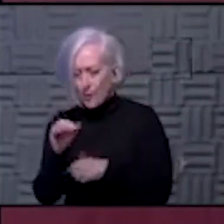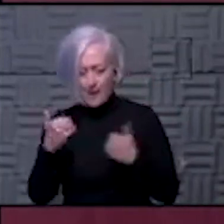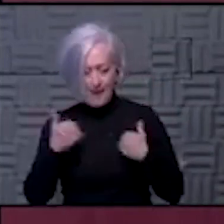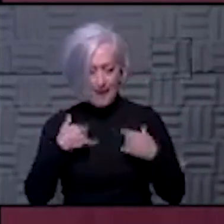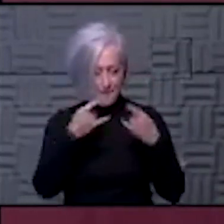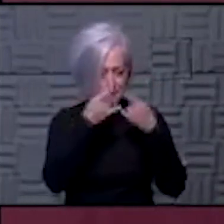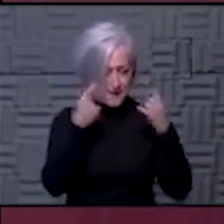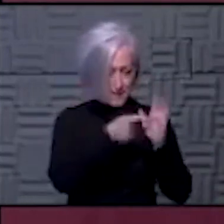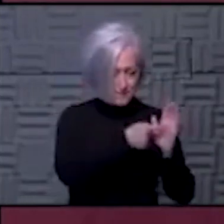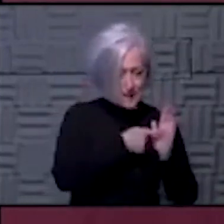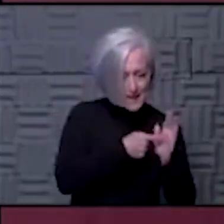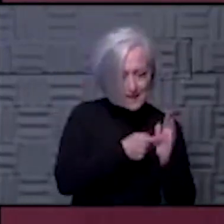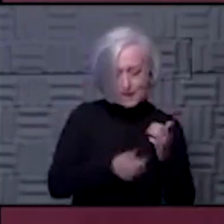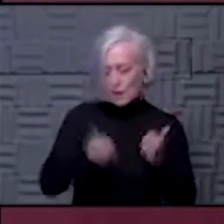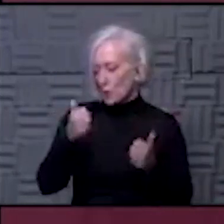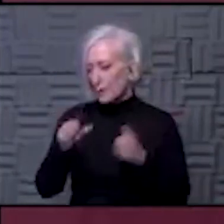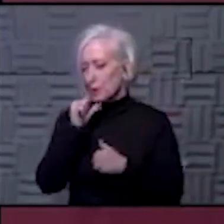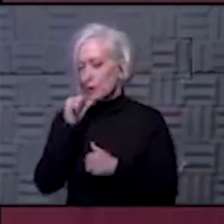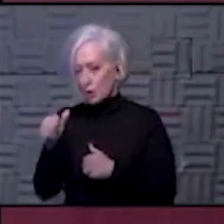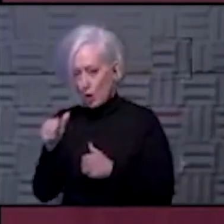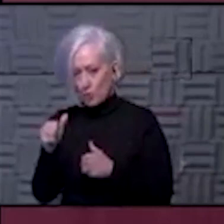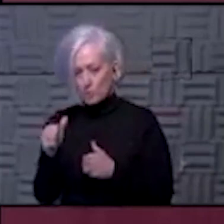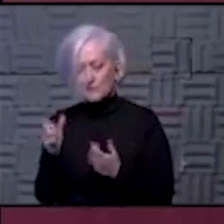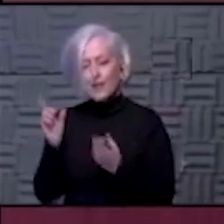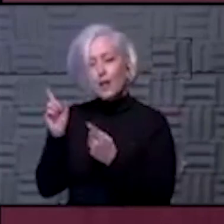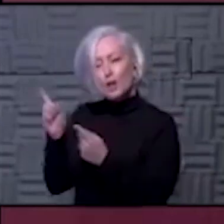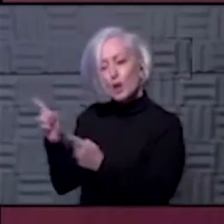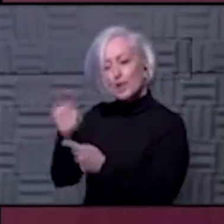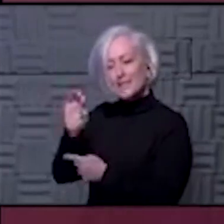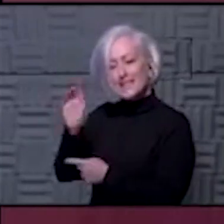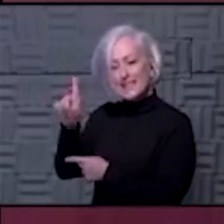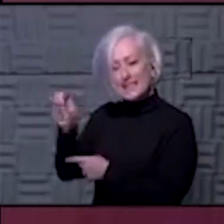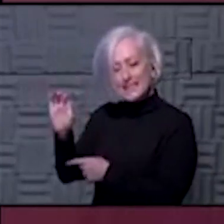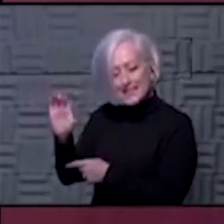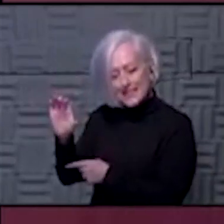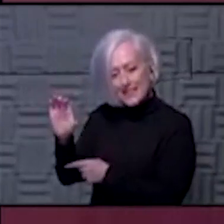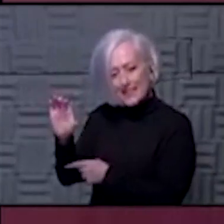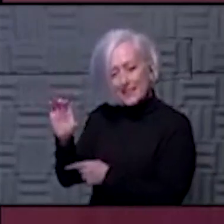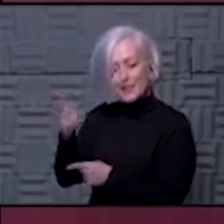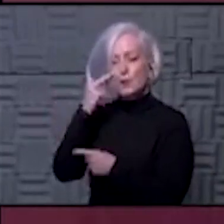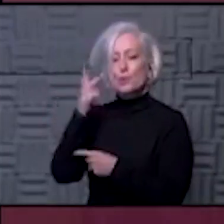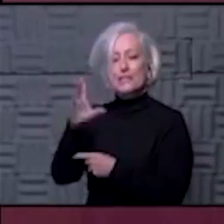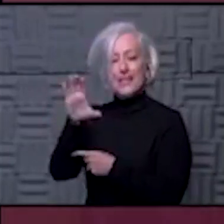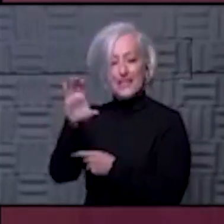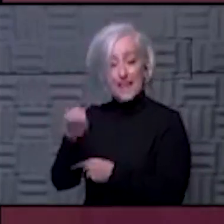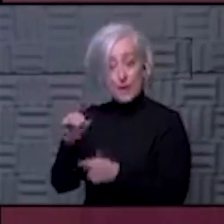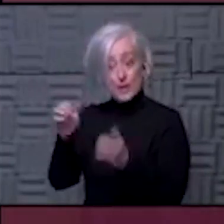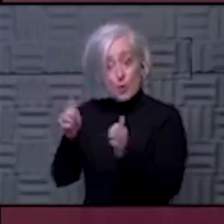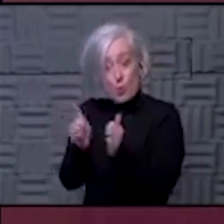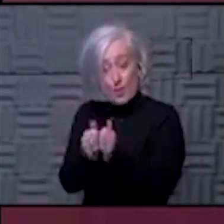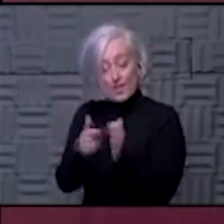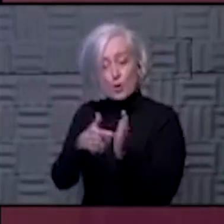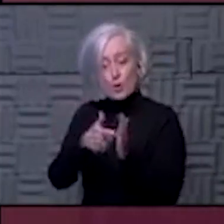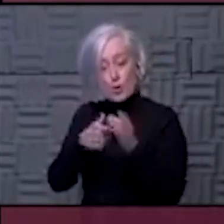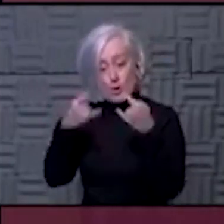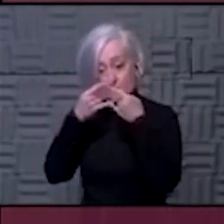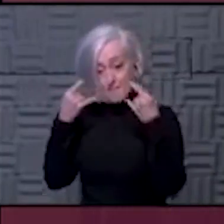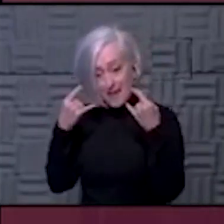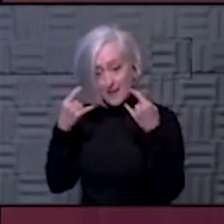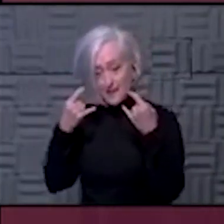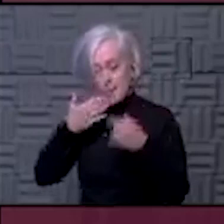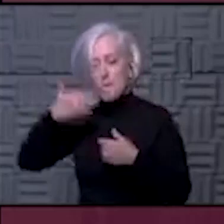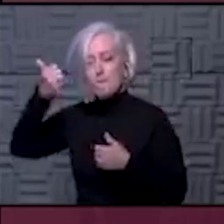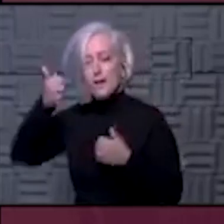don't, out there on the CDC website for everybody to read. The counties that have to wear masks do a lot better than those who don't. So it's just,